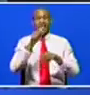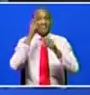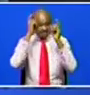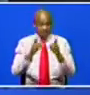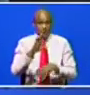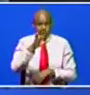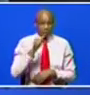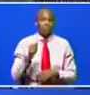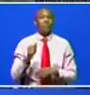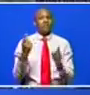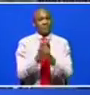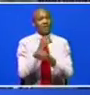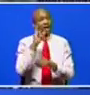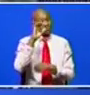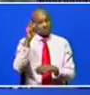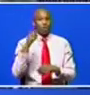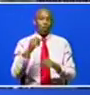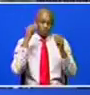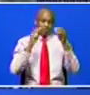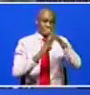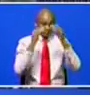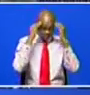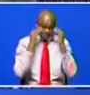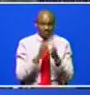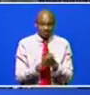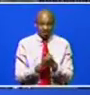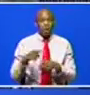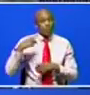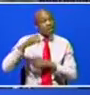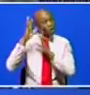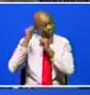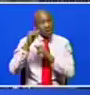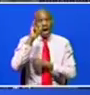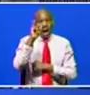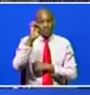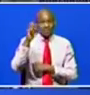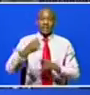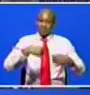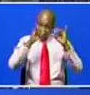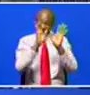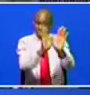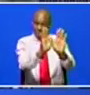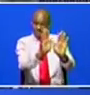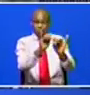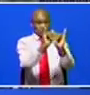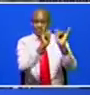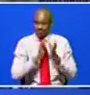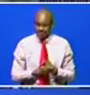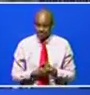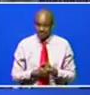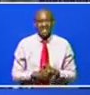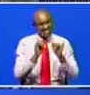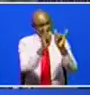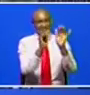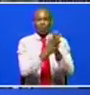reached by the bodies. We hope that IEBC will be the independent body that it is and stick